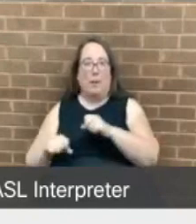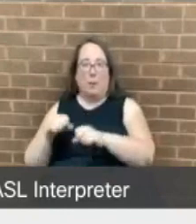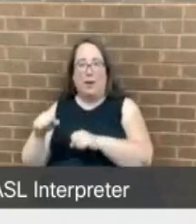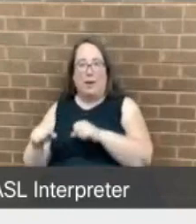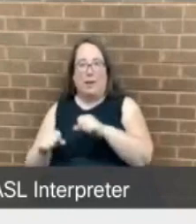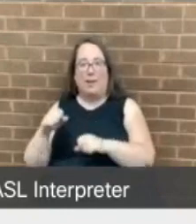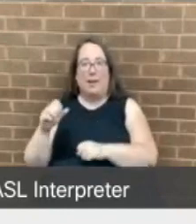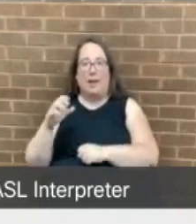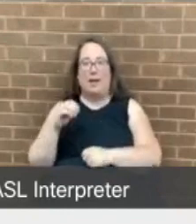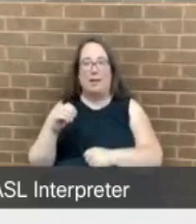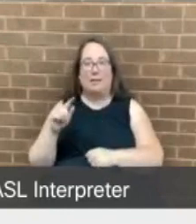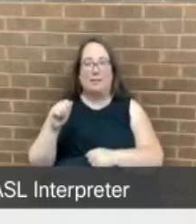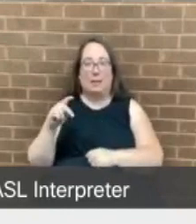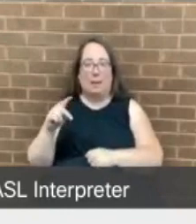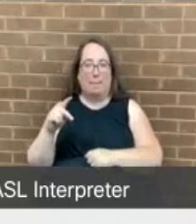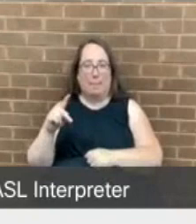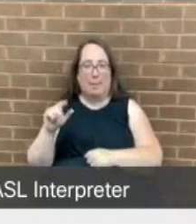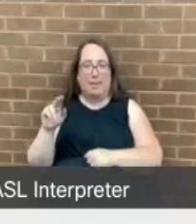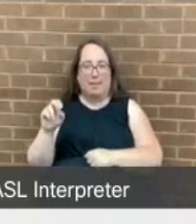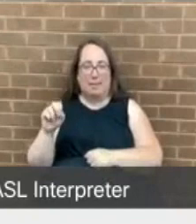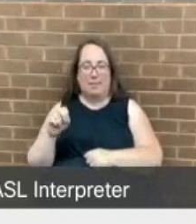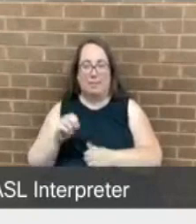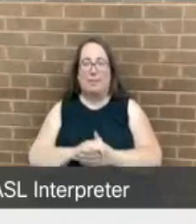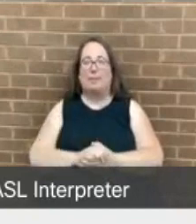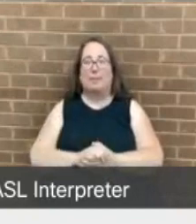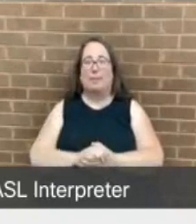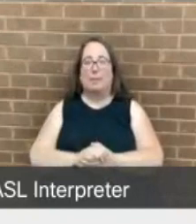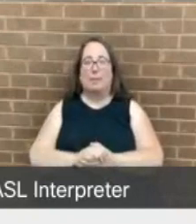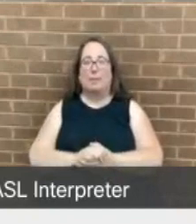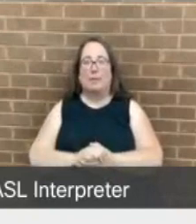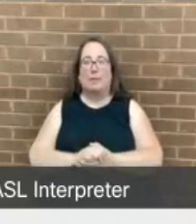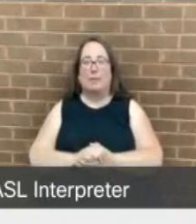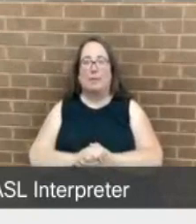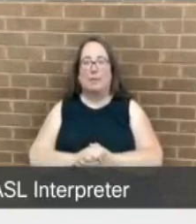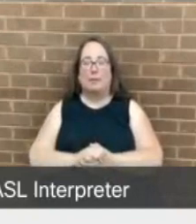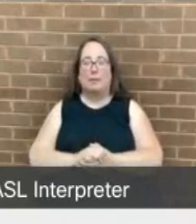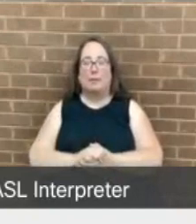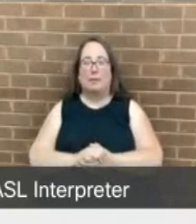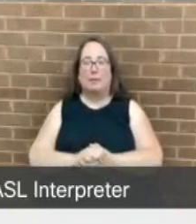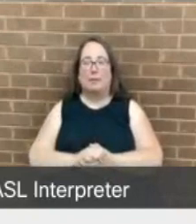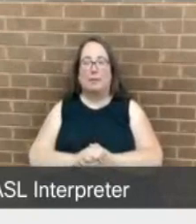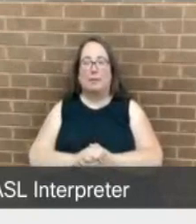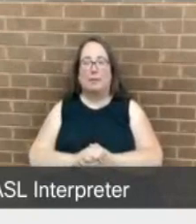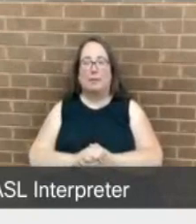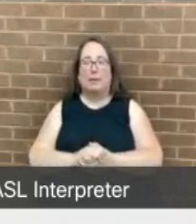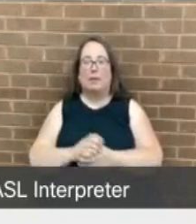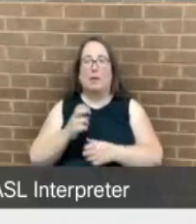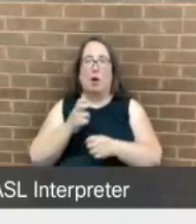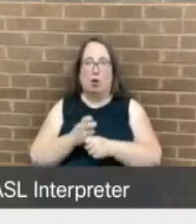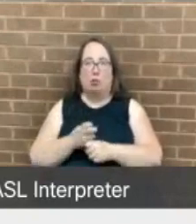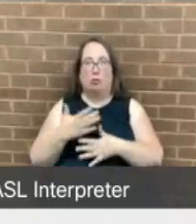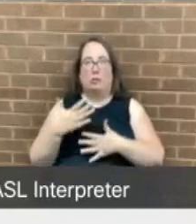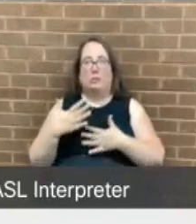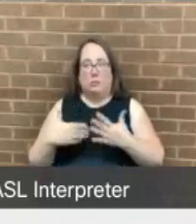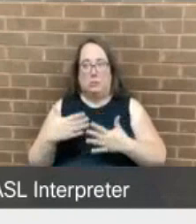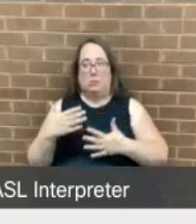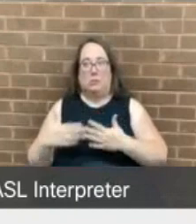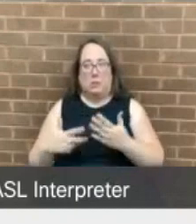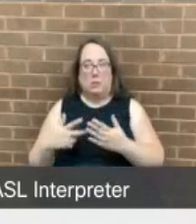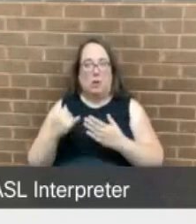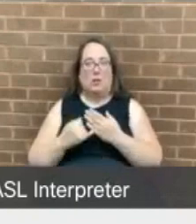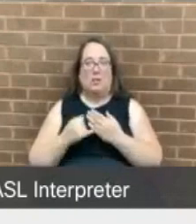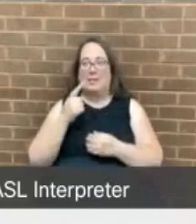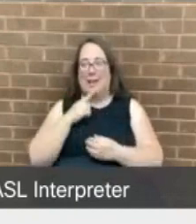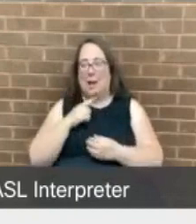grants. You know, it is so hard to get these projects moving, and they're so much